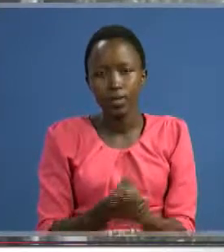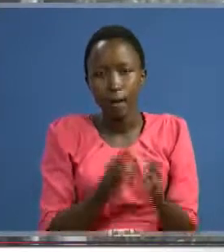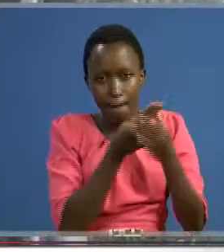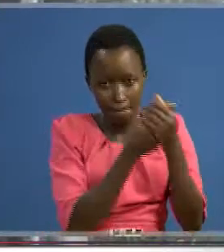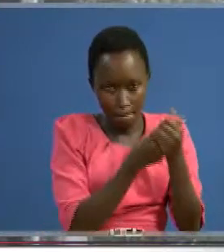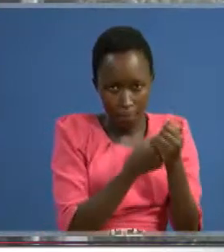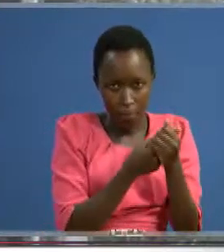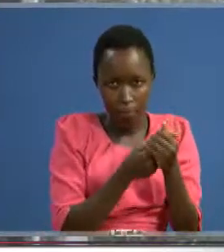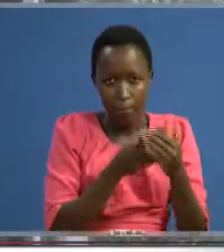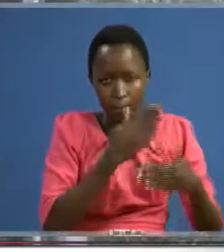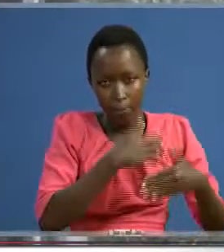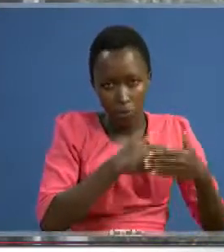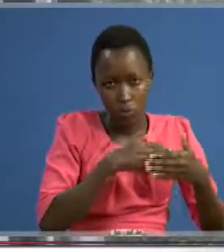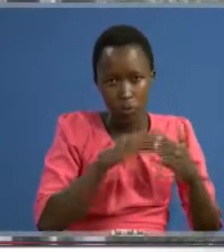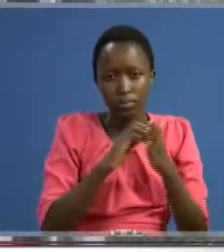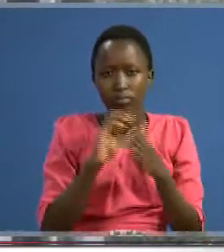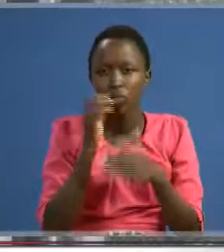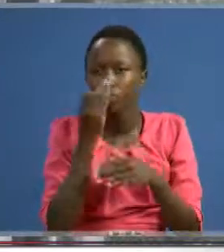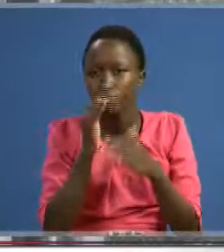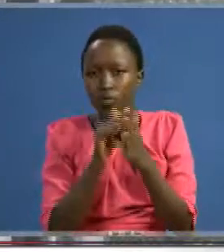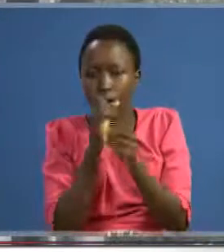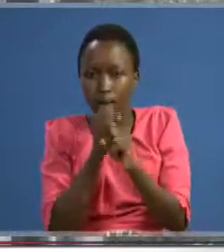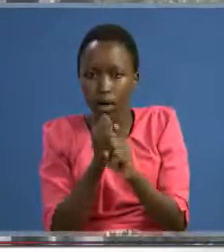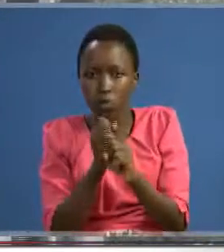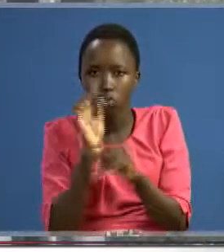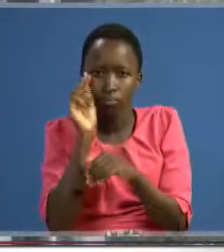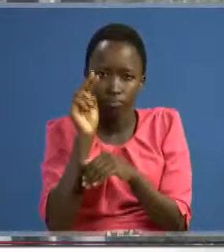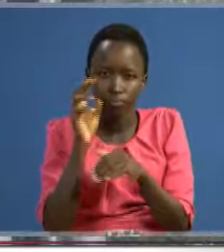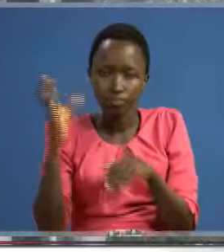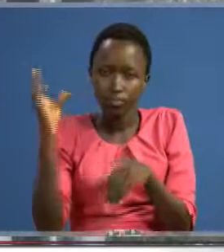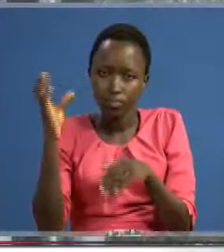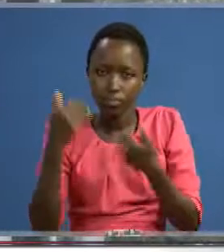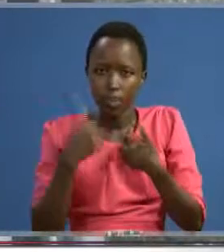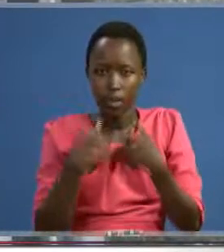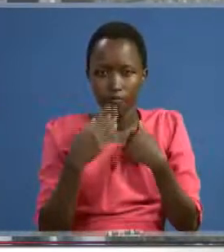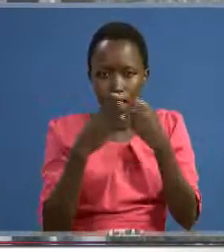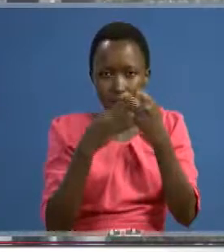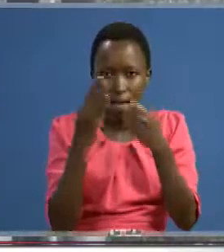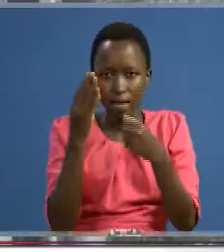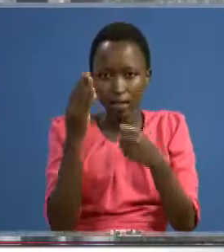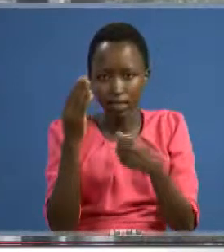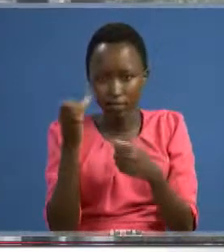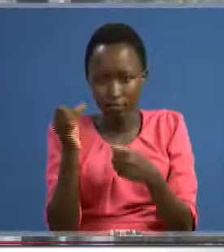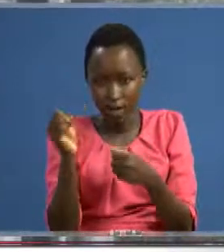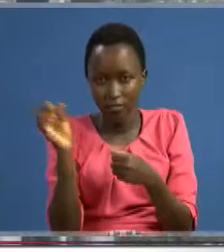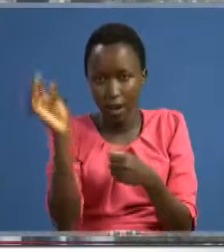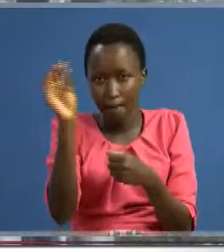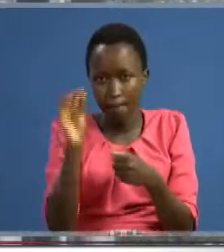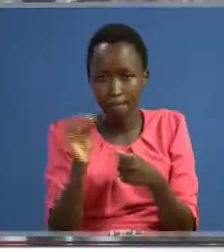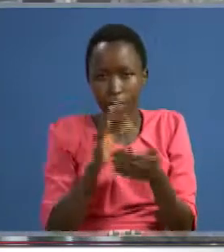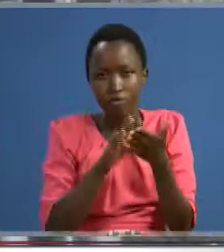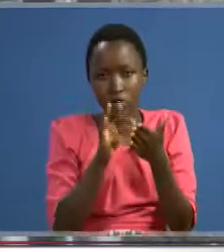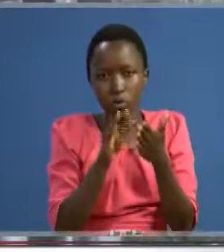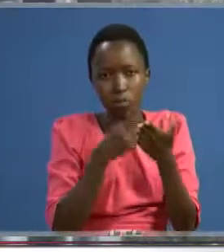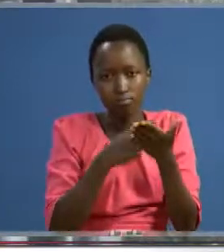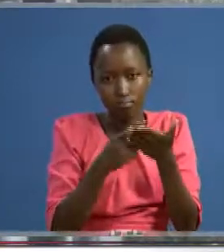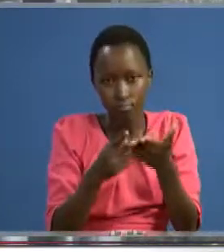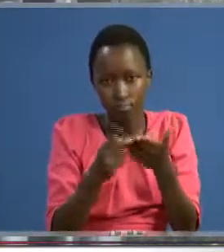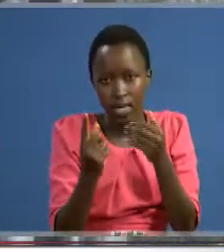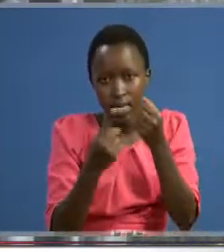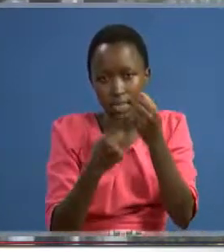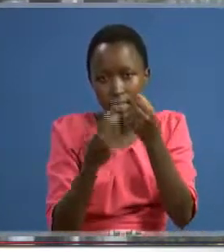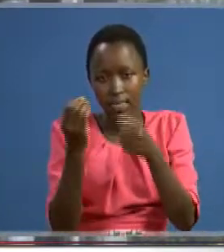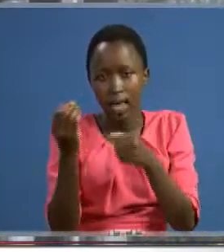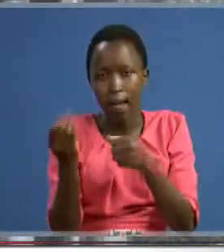Partnership between Toyota Kenya and Equity Bank will now see customers get up to 95% financing payable within